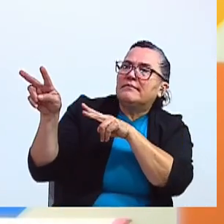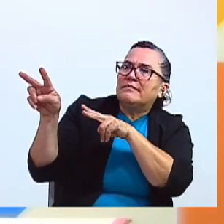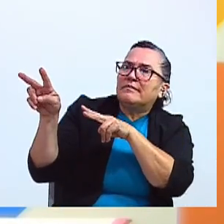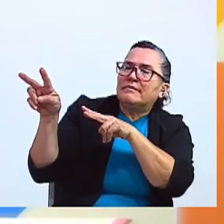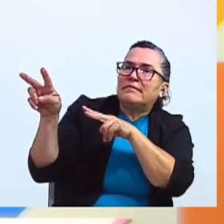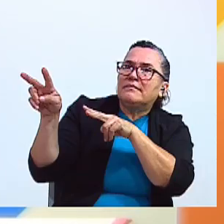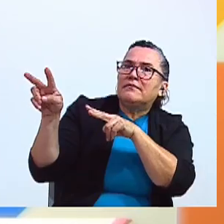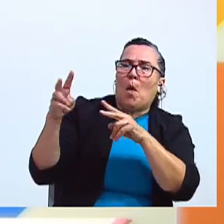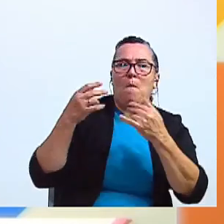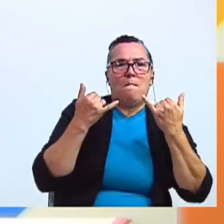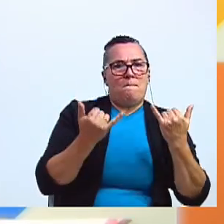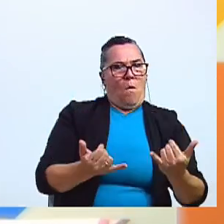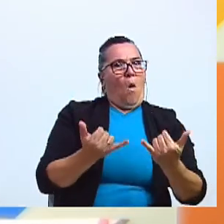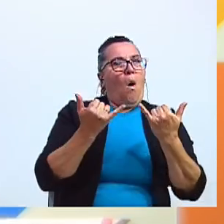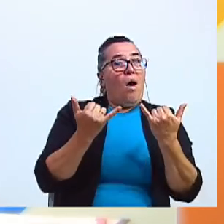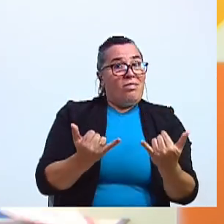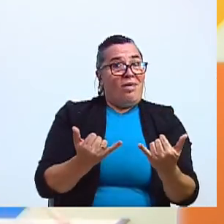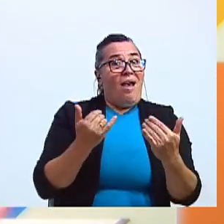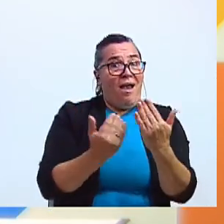Modern.